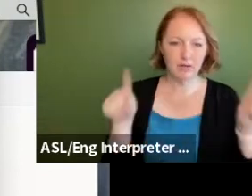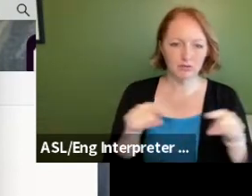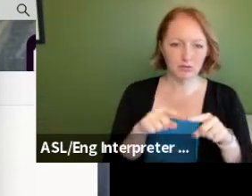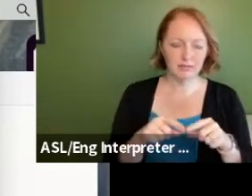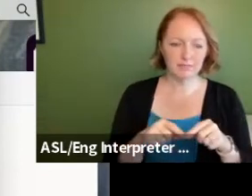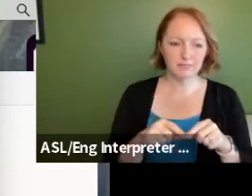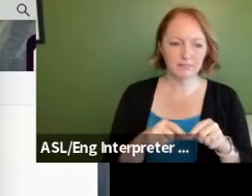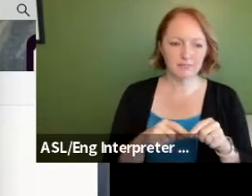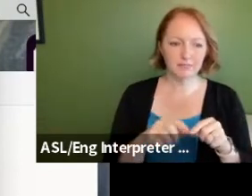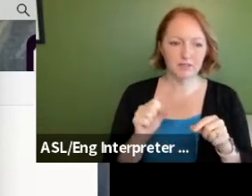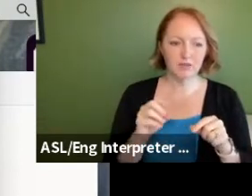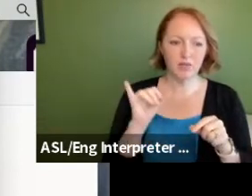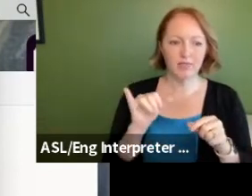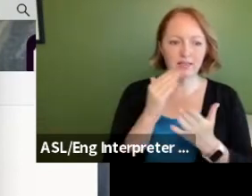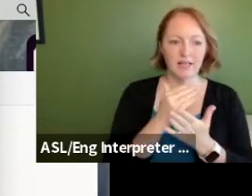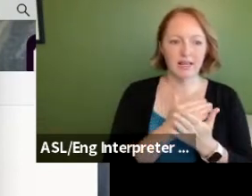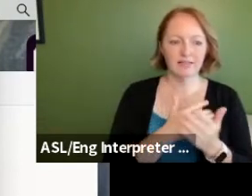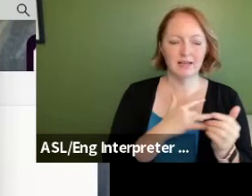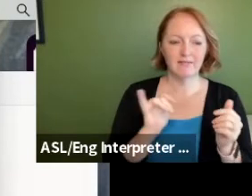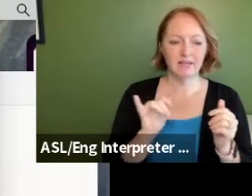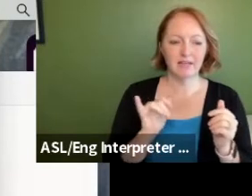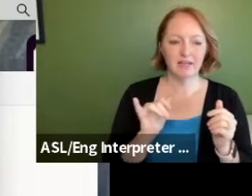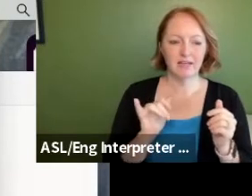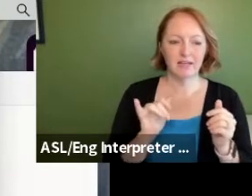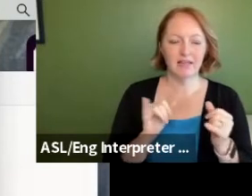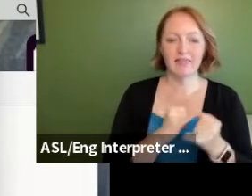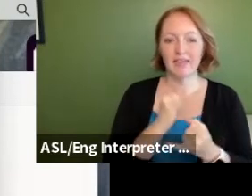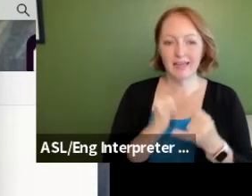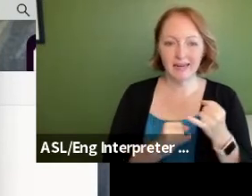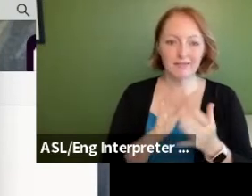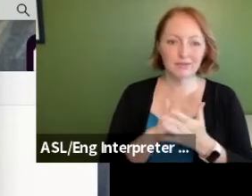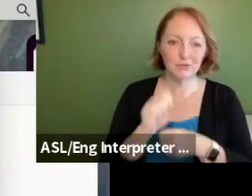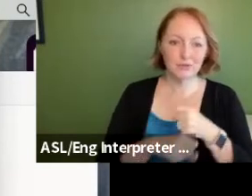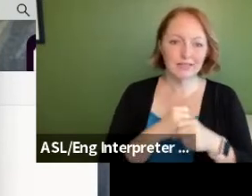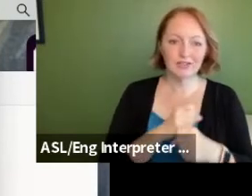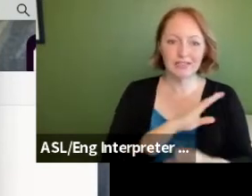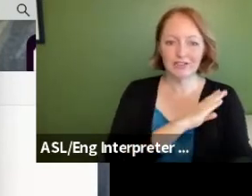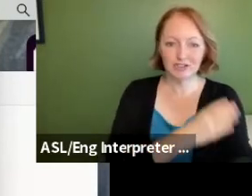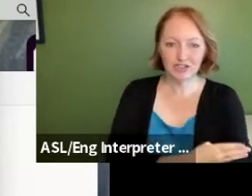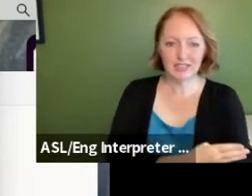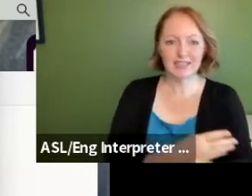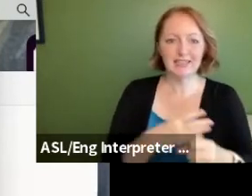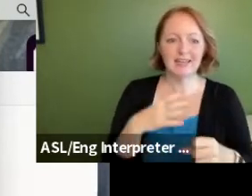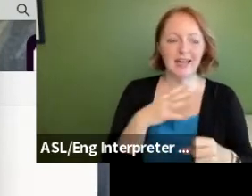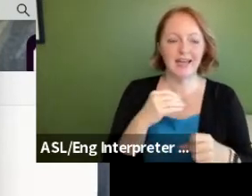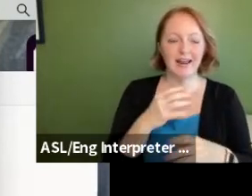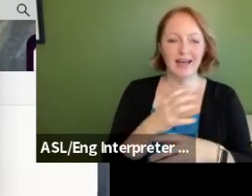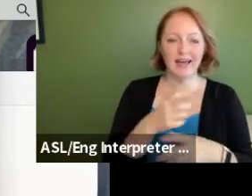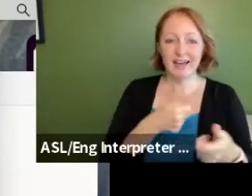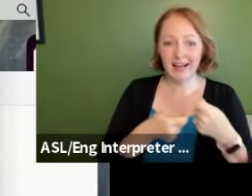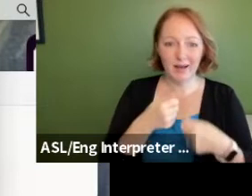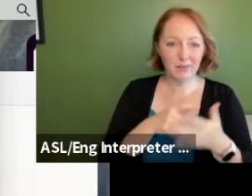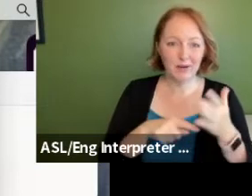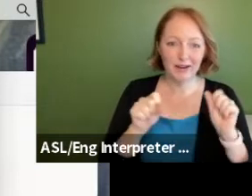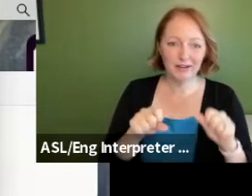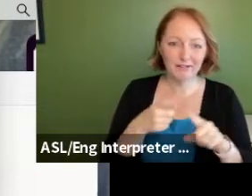So that is a lesson where I feel like it was like the end of the school year energy, and you know, I got what I could from them. Like